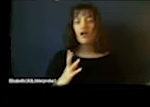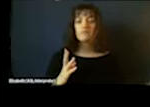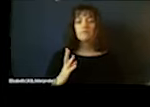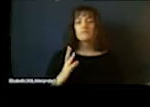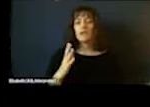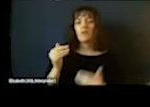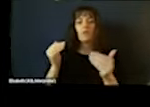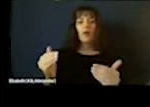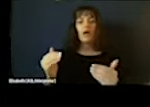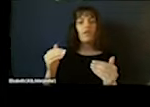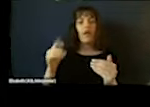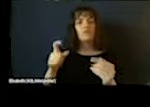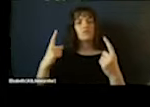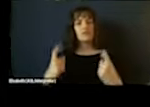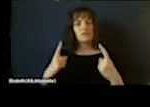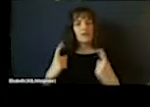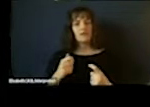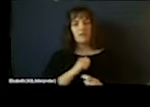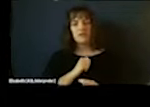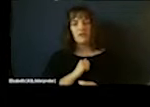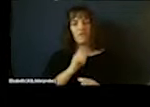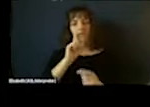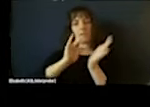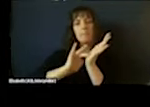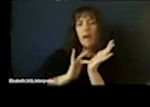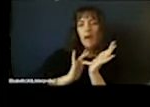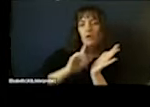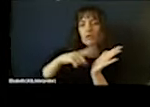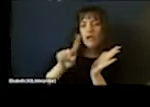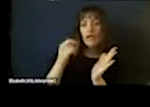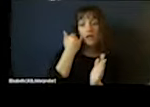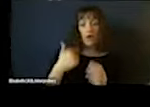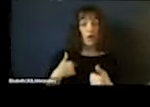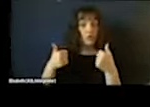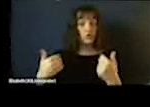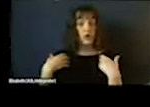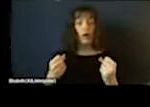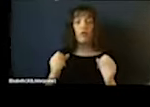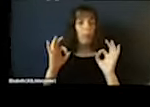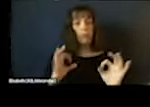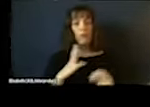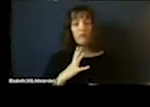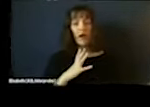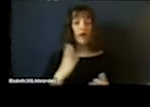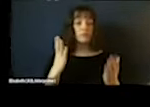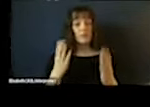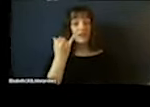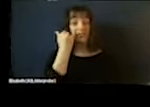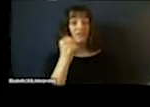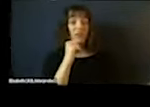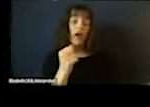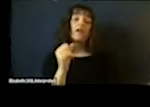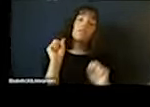check, annual medical check. If I'm good, that's good. If I'm not good, maybe I can think about how I can be better, how I can improve my health.